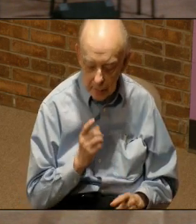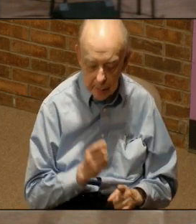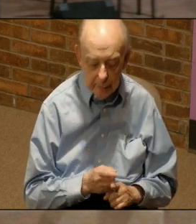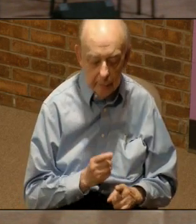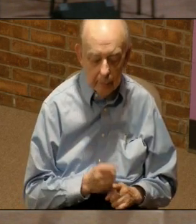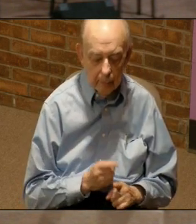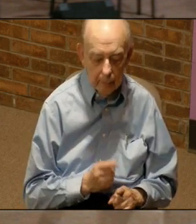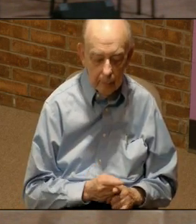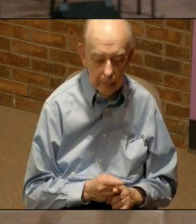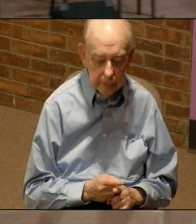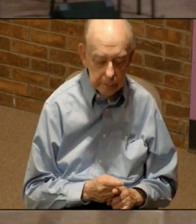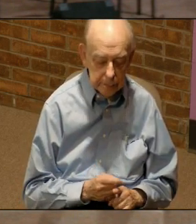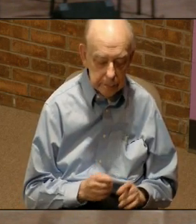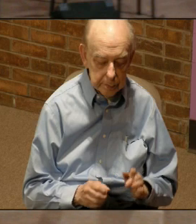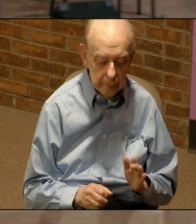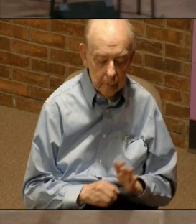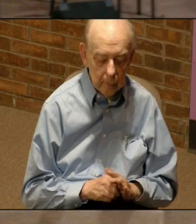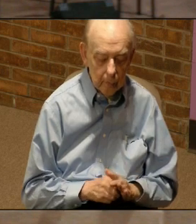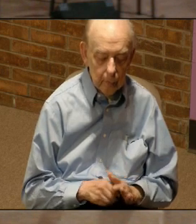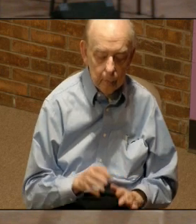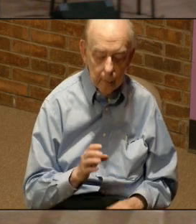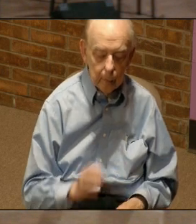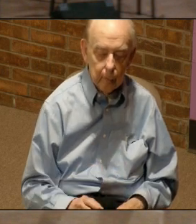It's the sign of the cross.